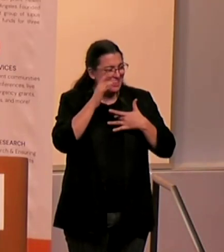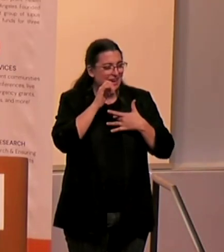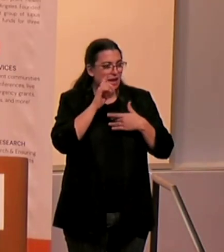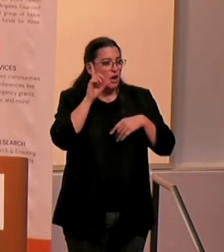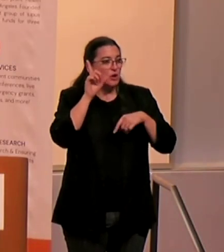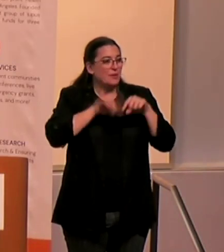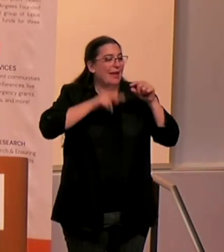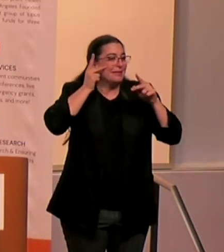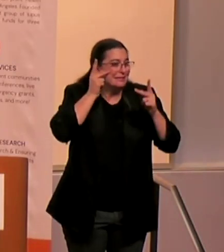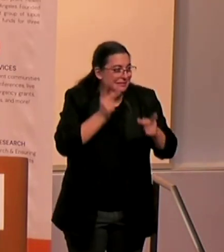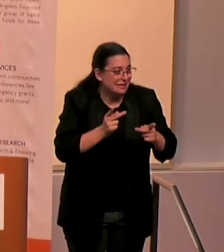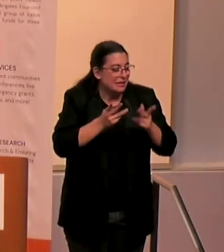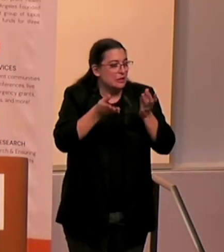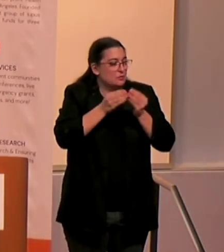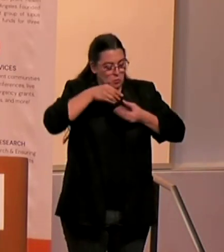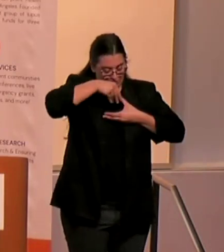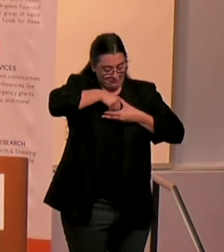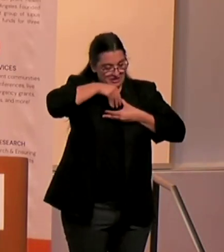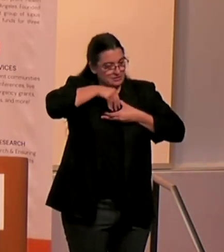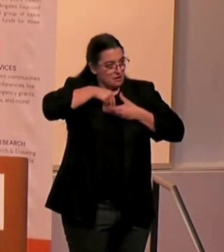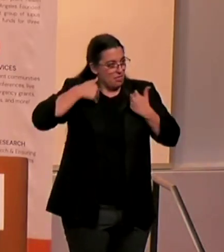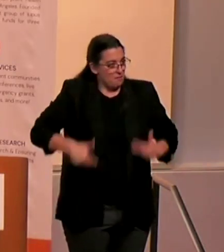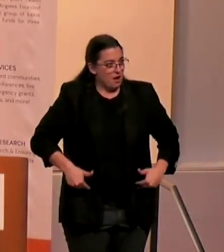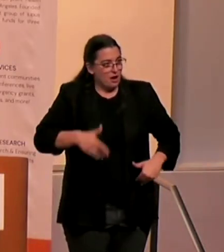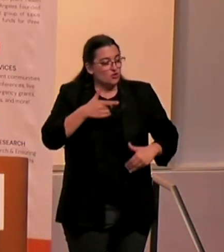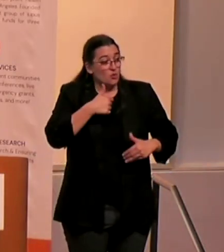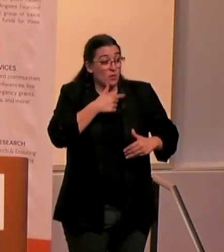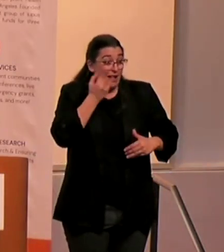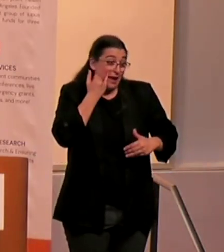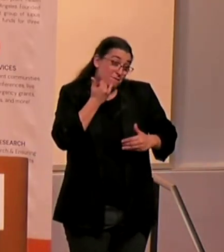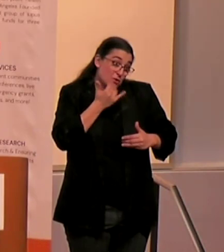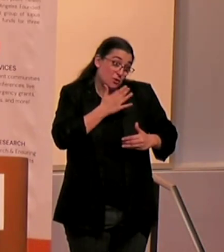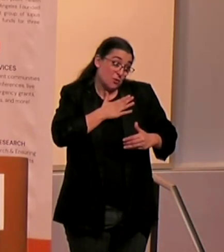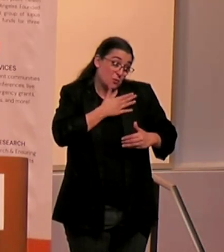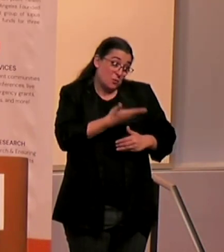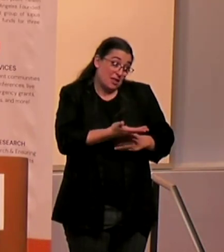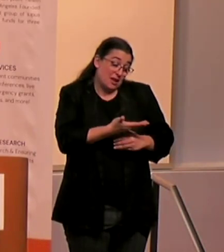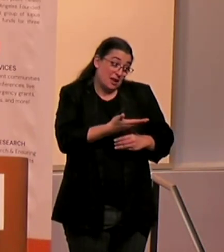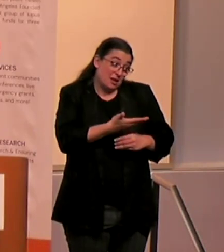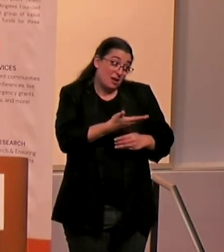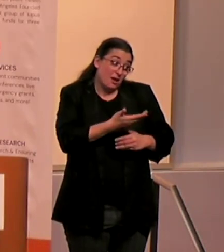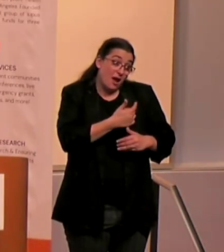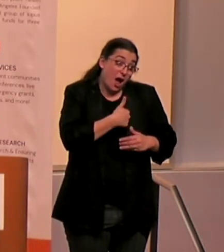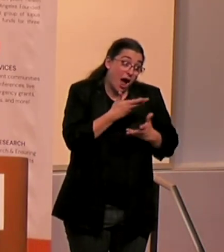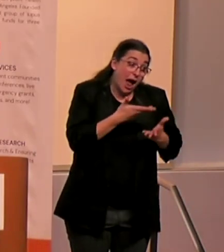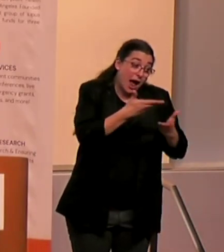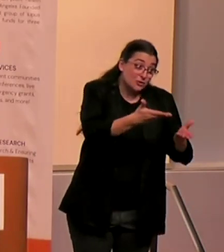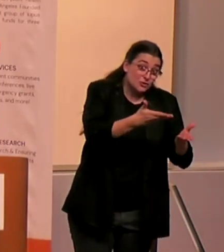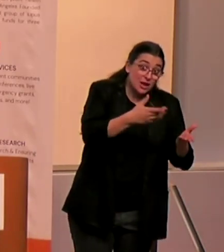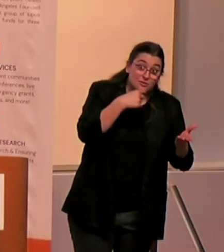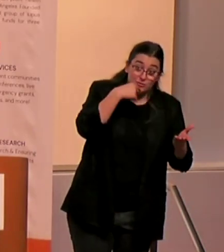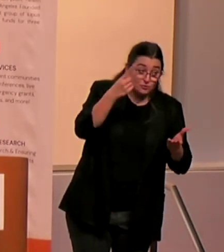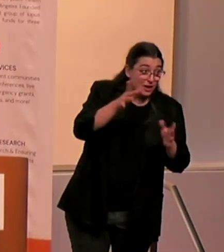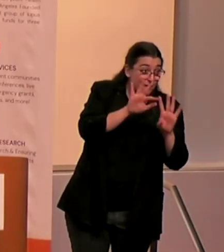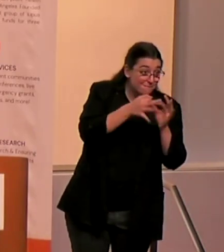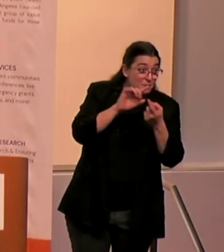visual. It's more internal. So if you're okay with it, I would suggest maybe inviting them over when you're not feeling too hot so that they can